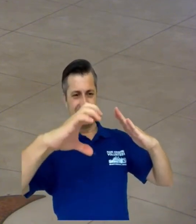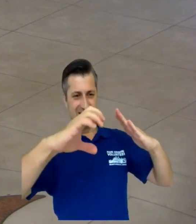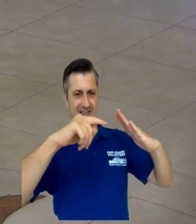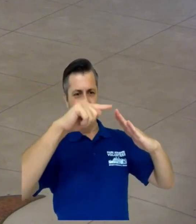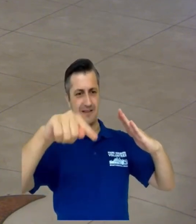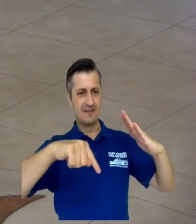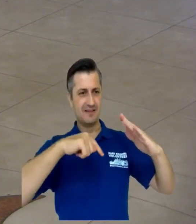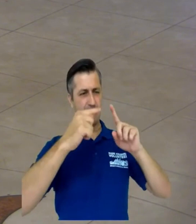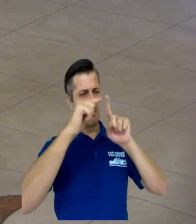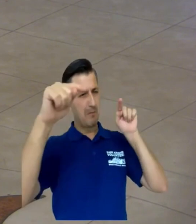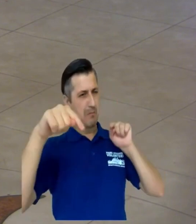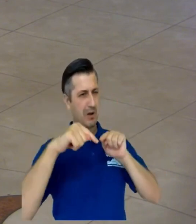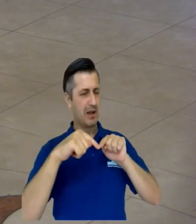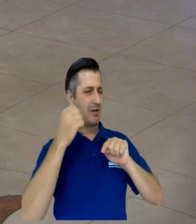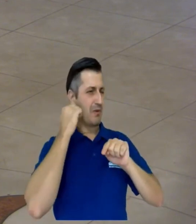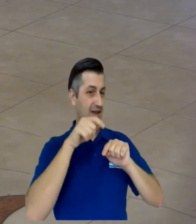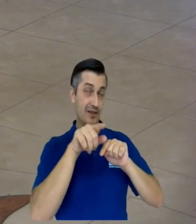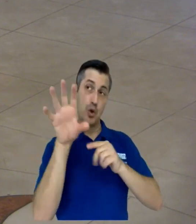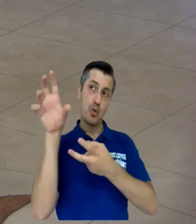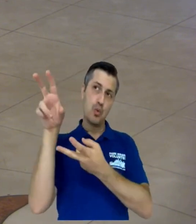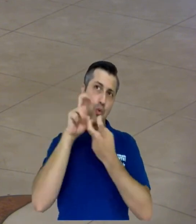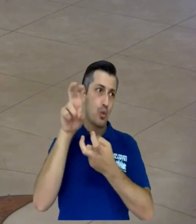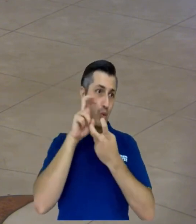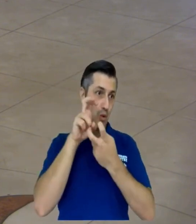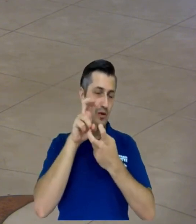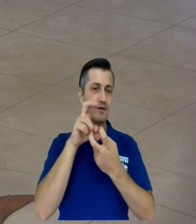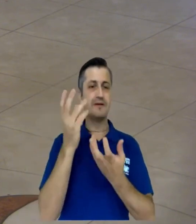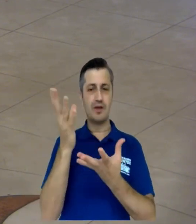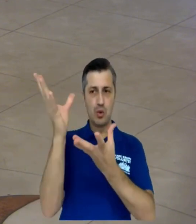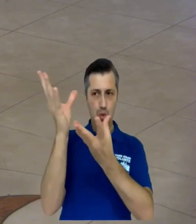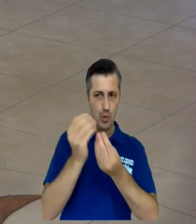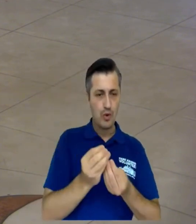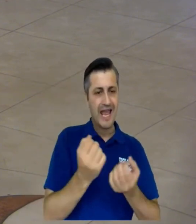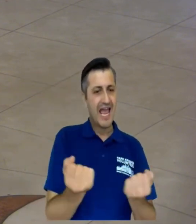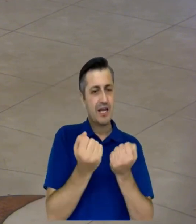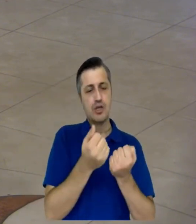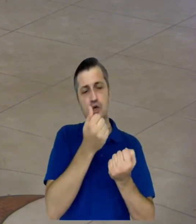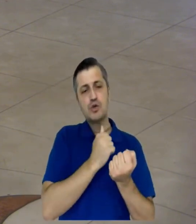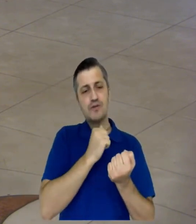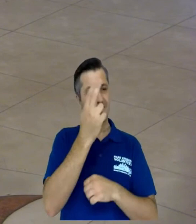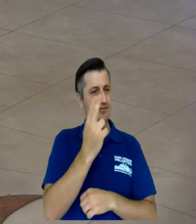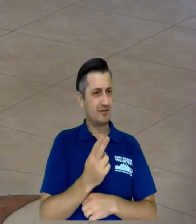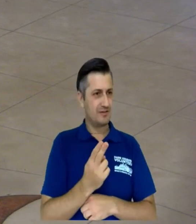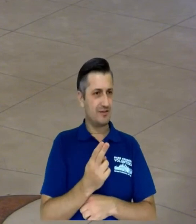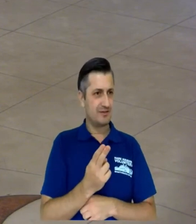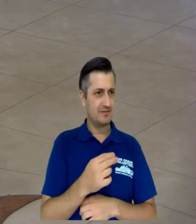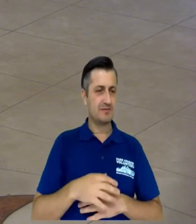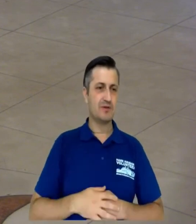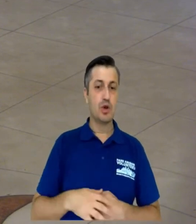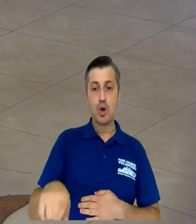and it creates electricity naturally. And we think that these are a good investment to get. We think this is a good